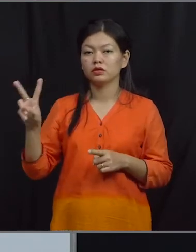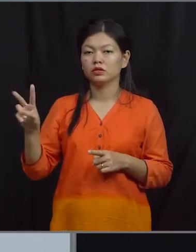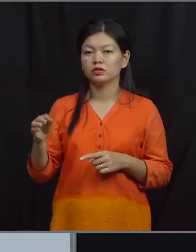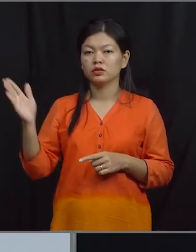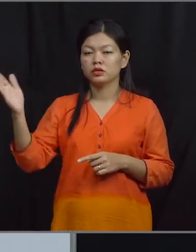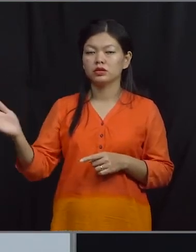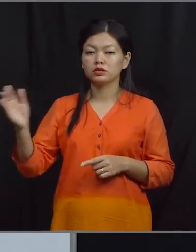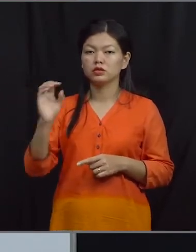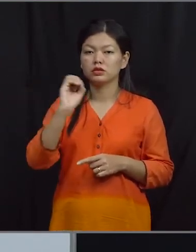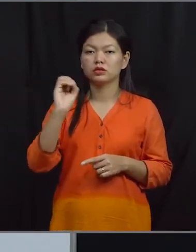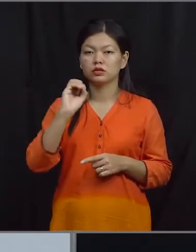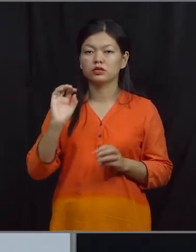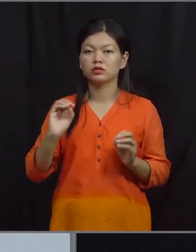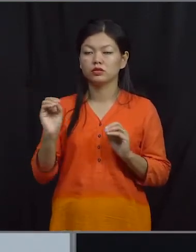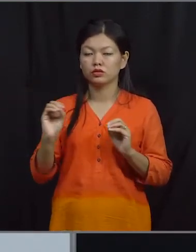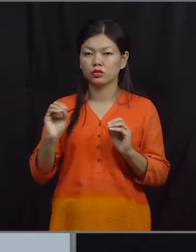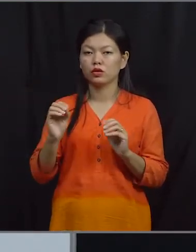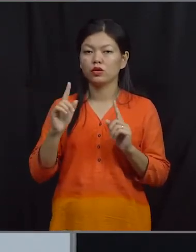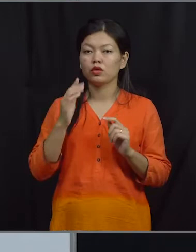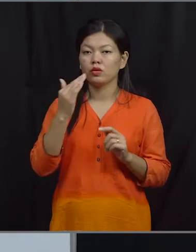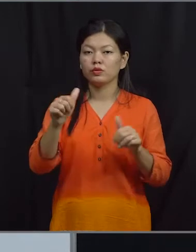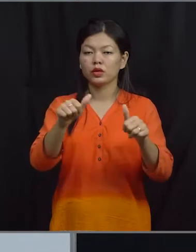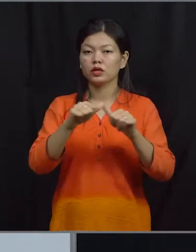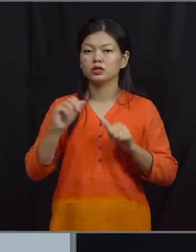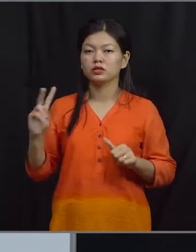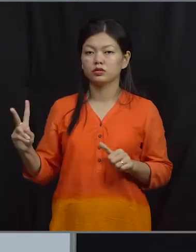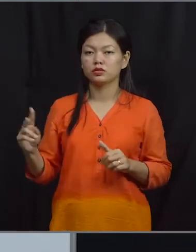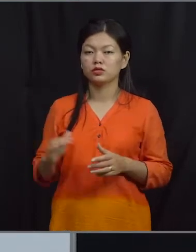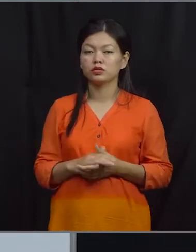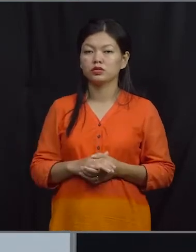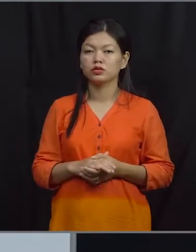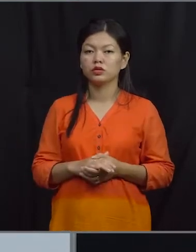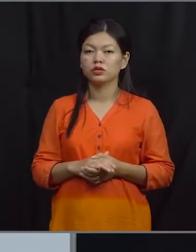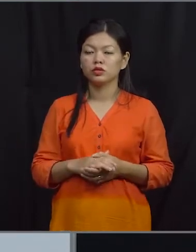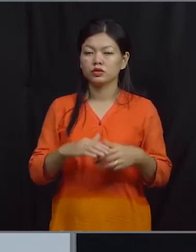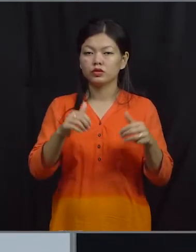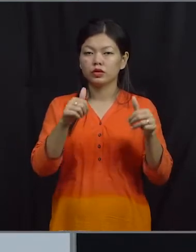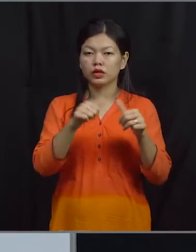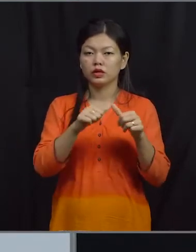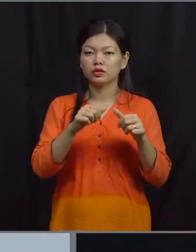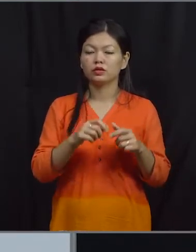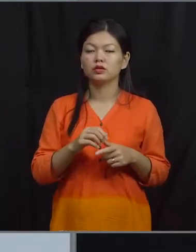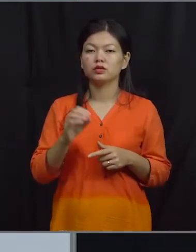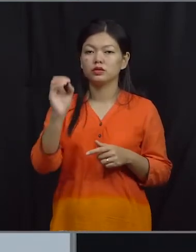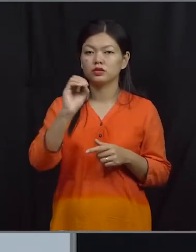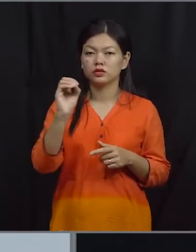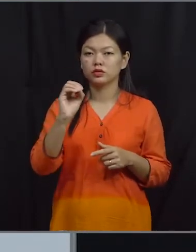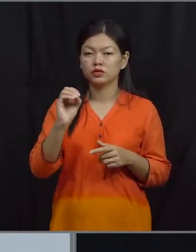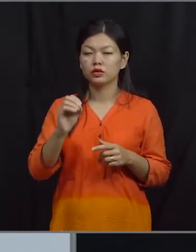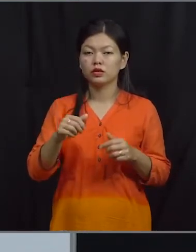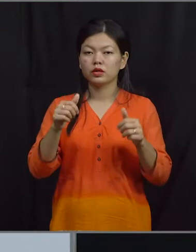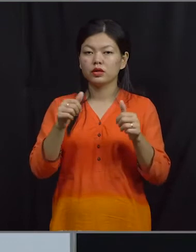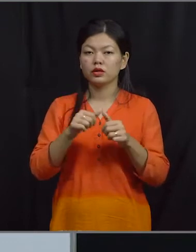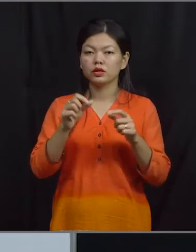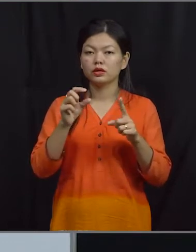0 matrix, isn't it? So if you can remember that chart, here determinant of A is 0, but the adjoin